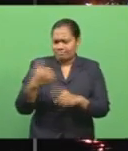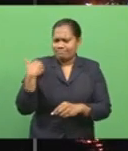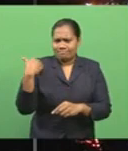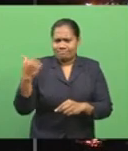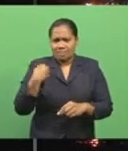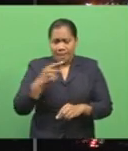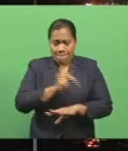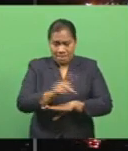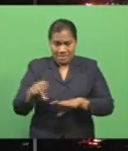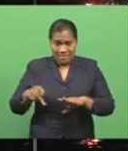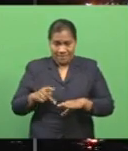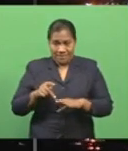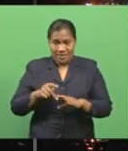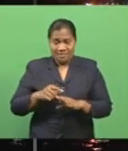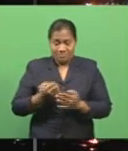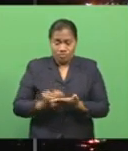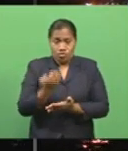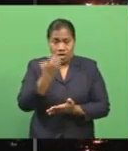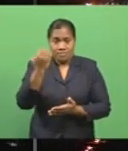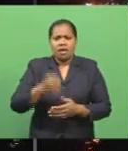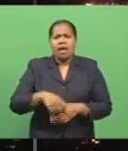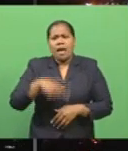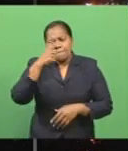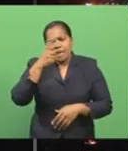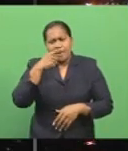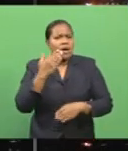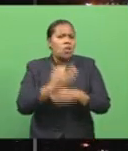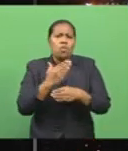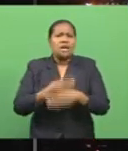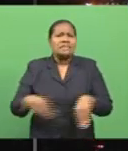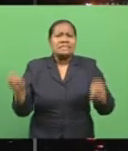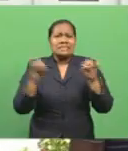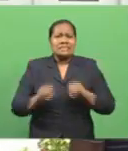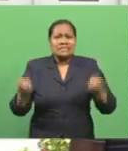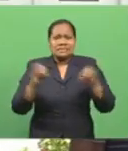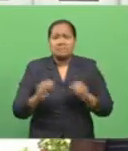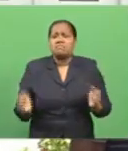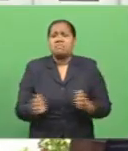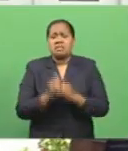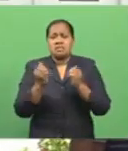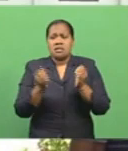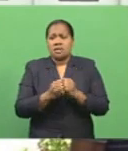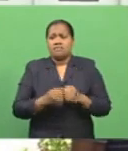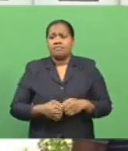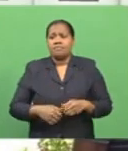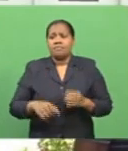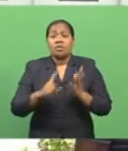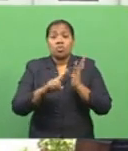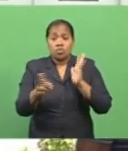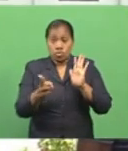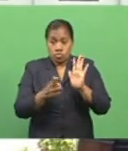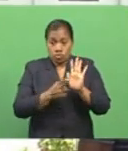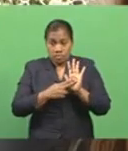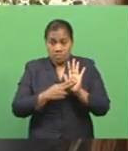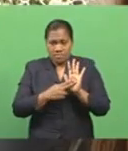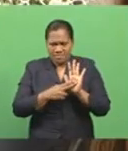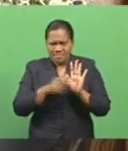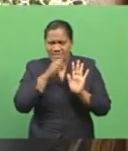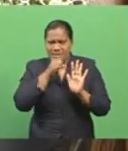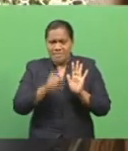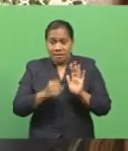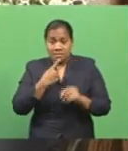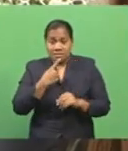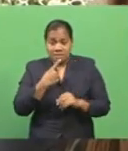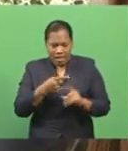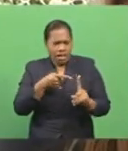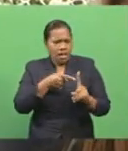people jobless, it's important that Fijians work together to beat the crisis. United Nations Resident Coordinator Sanaka Samarasinha says